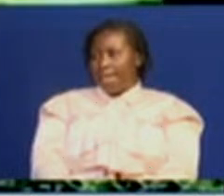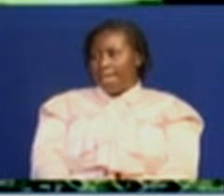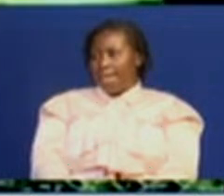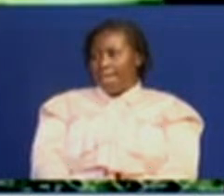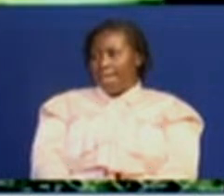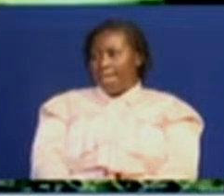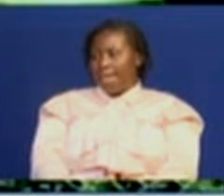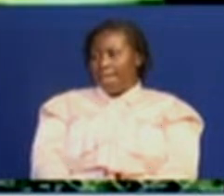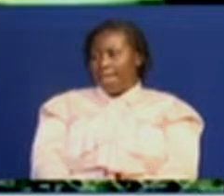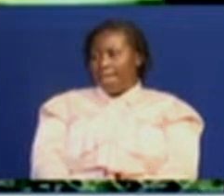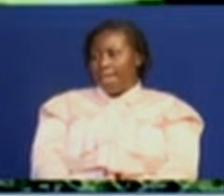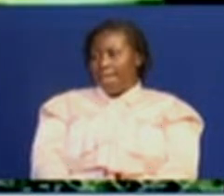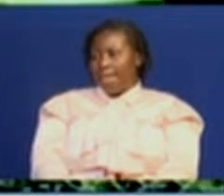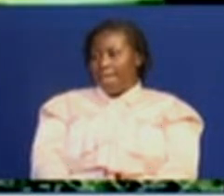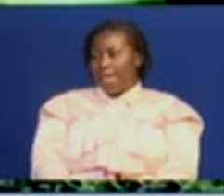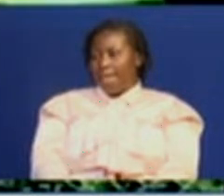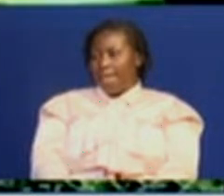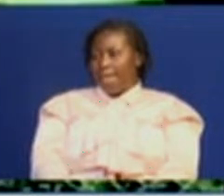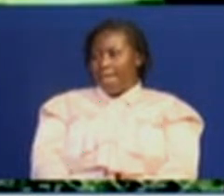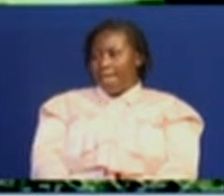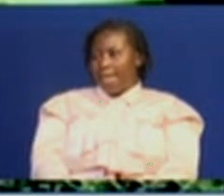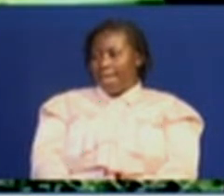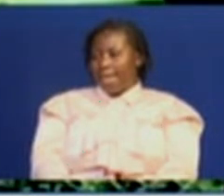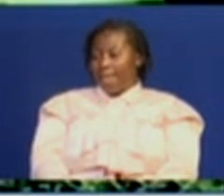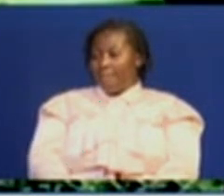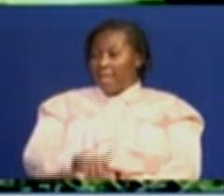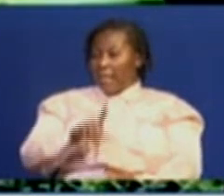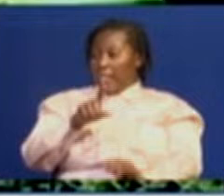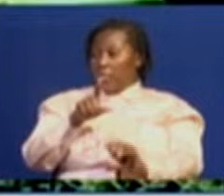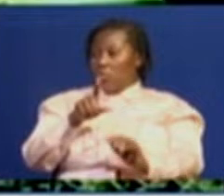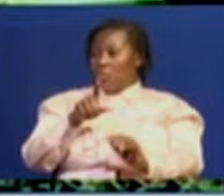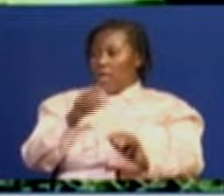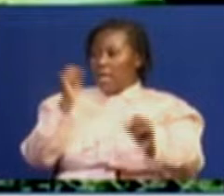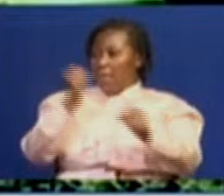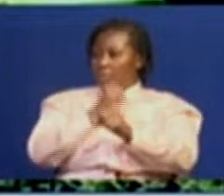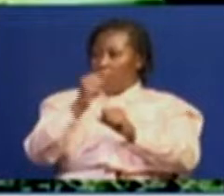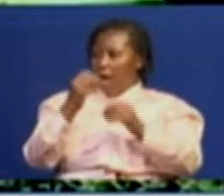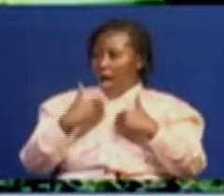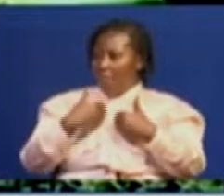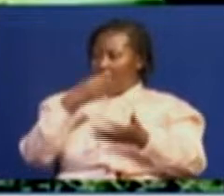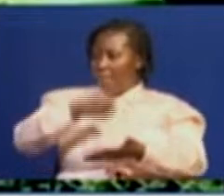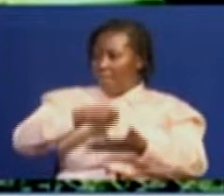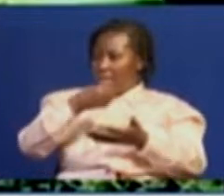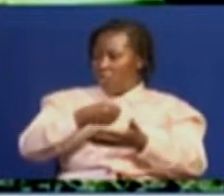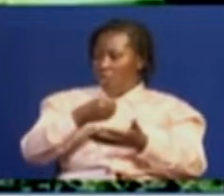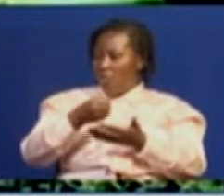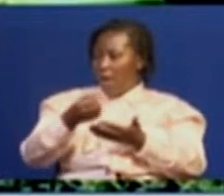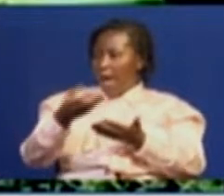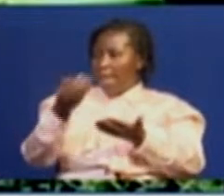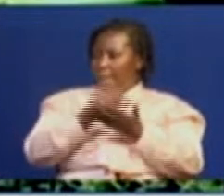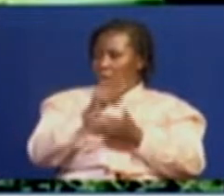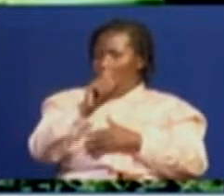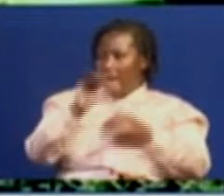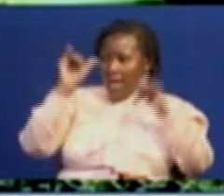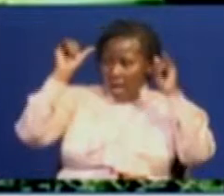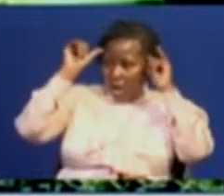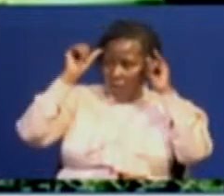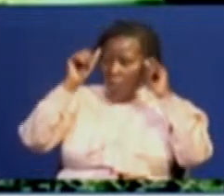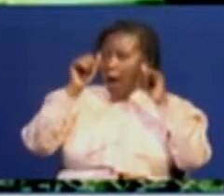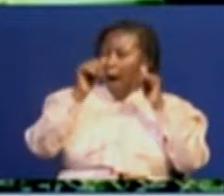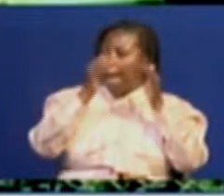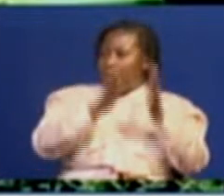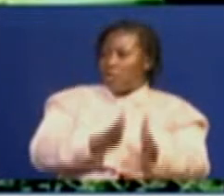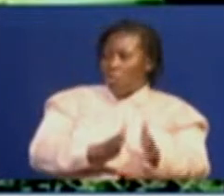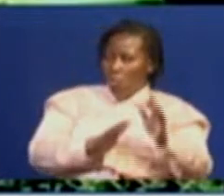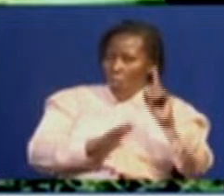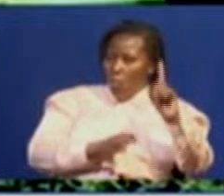sub-county kantura uchoka urekeria ng'ombe. You cannot be having a budget of buying one cow for